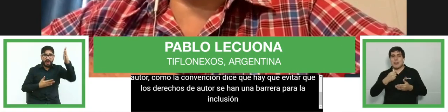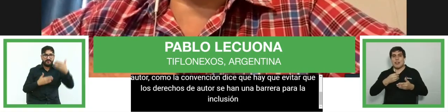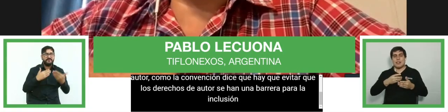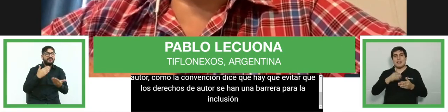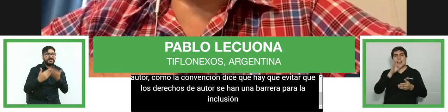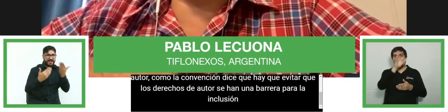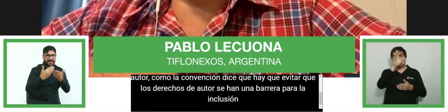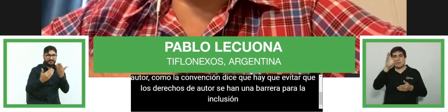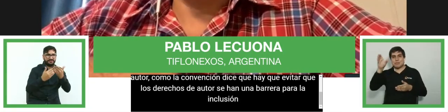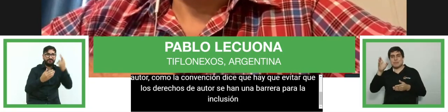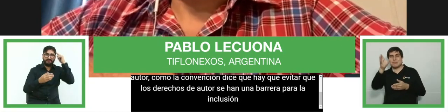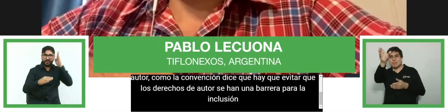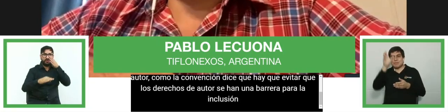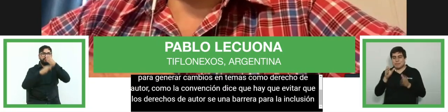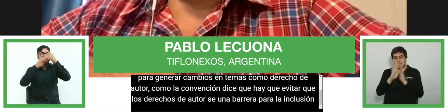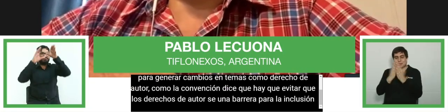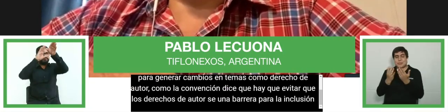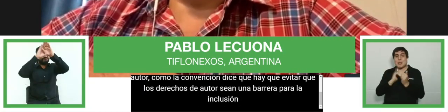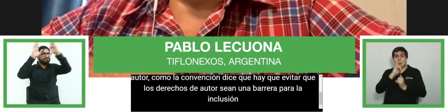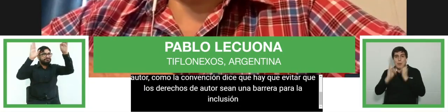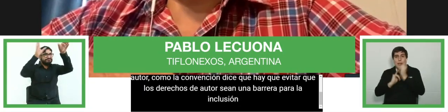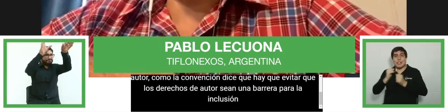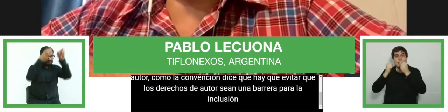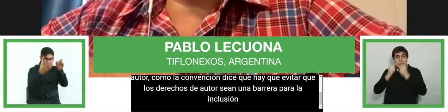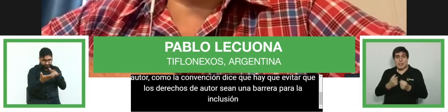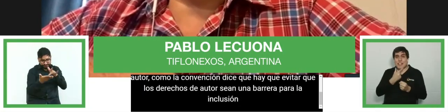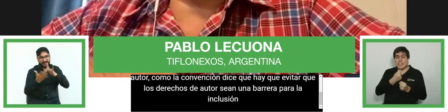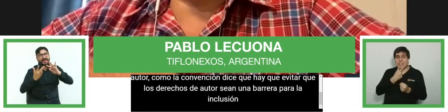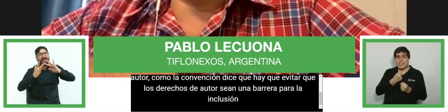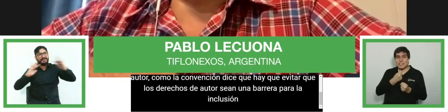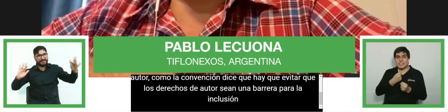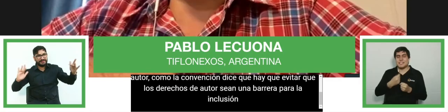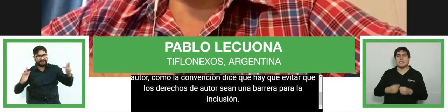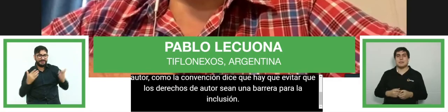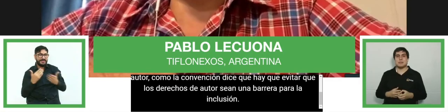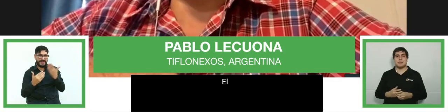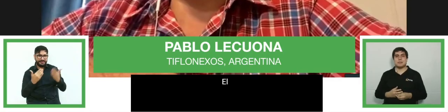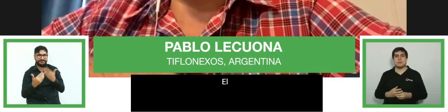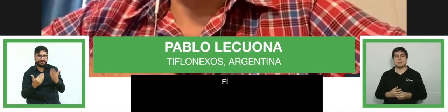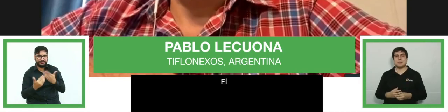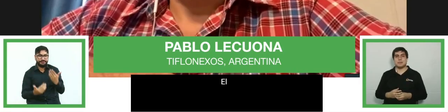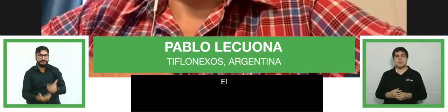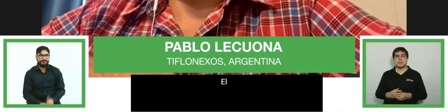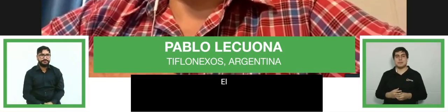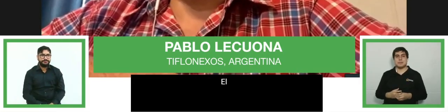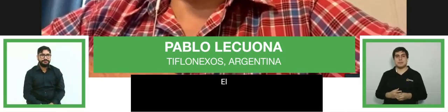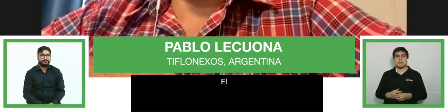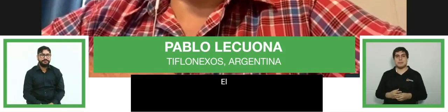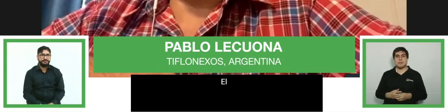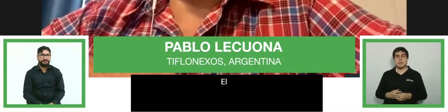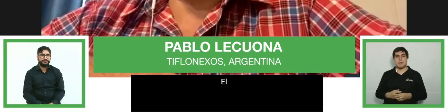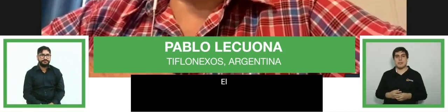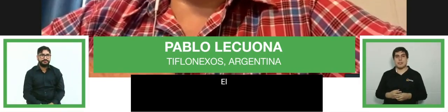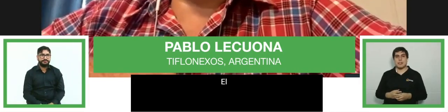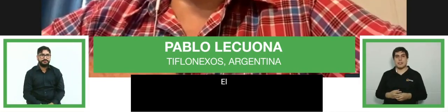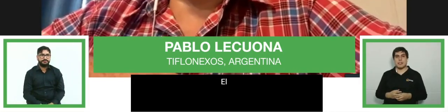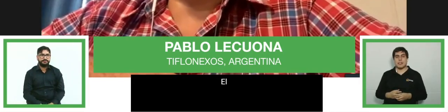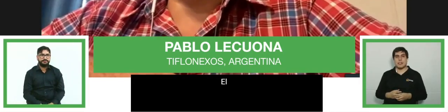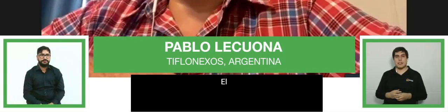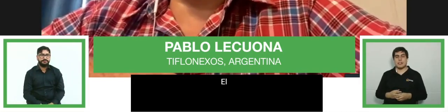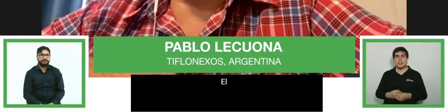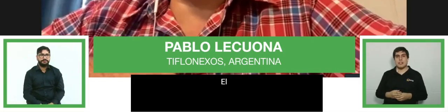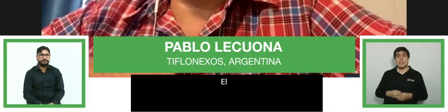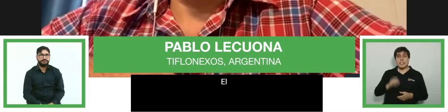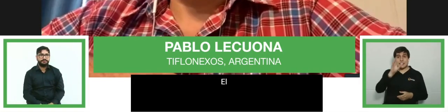facilitate the access to materials and building the networks to access this library.